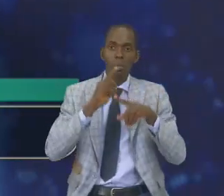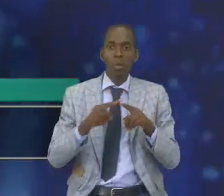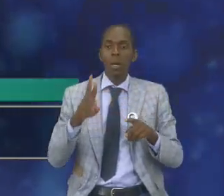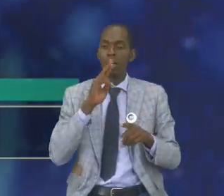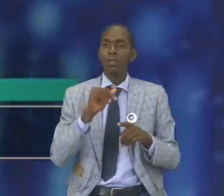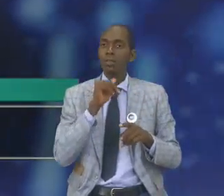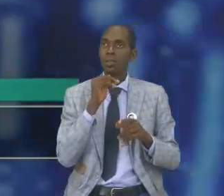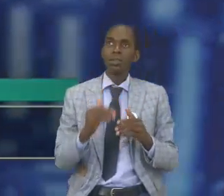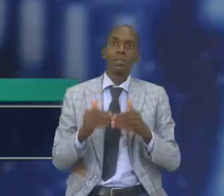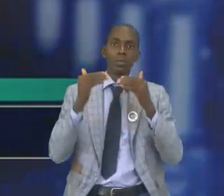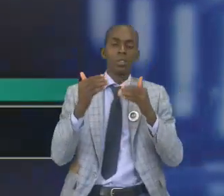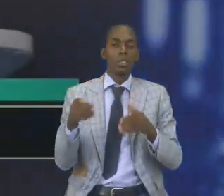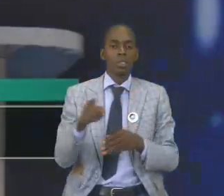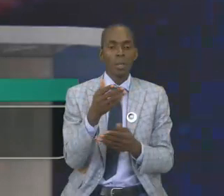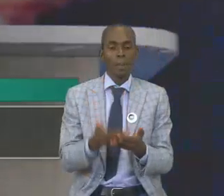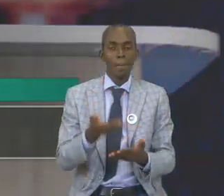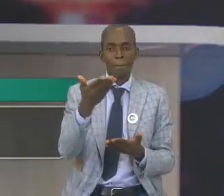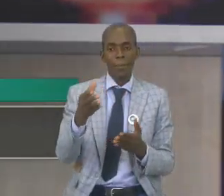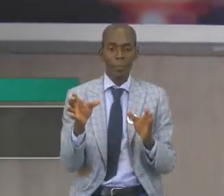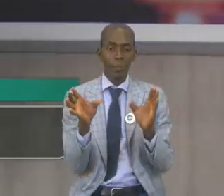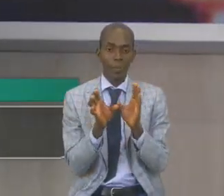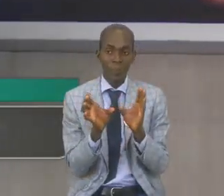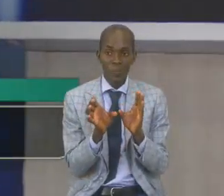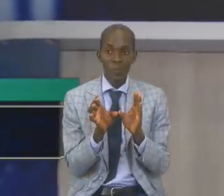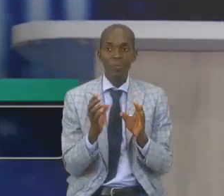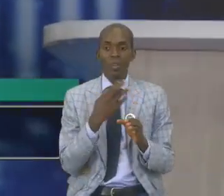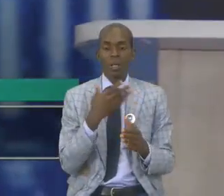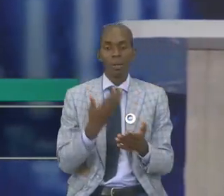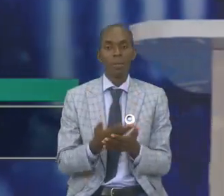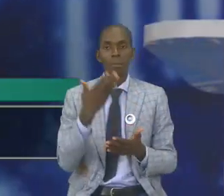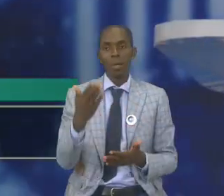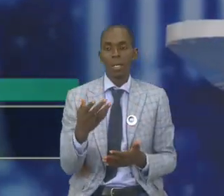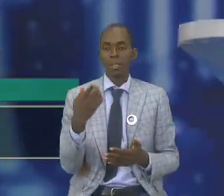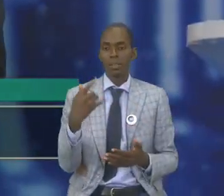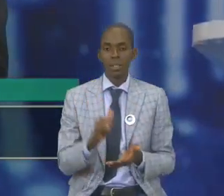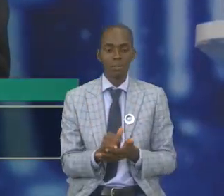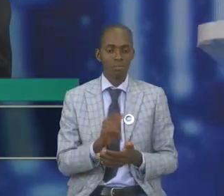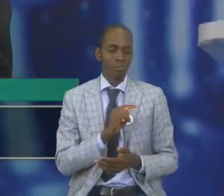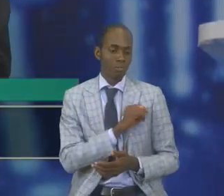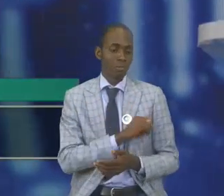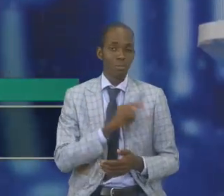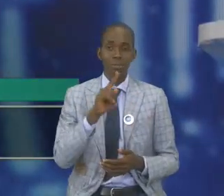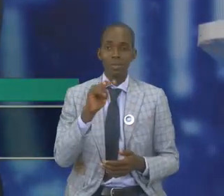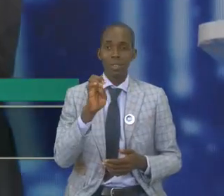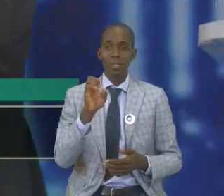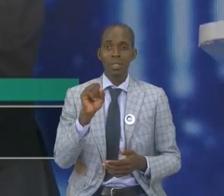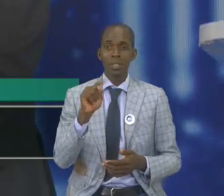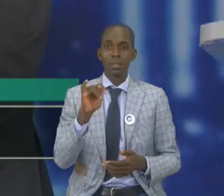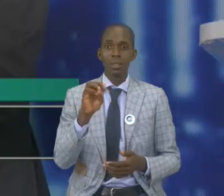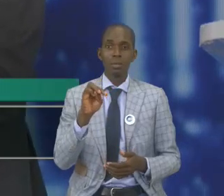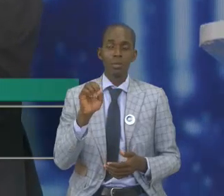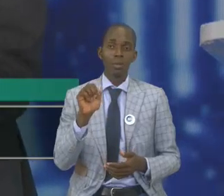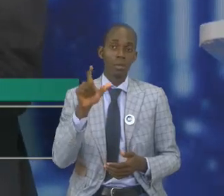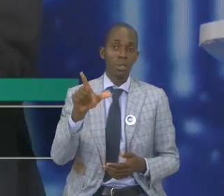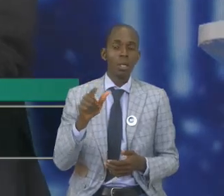buy certificates, and they buy testimonial, and they buy everything they can pay